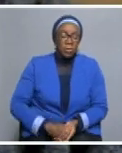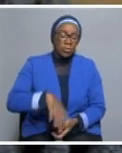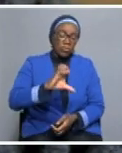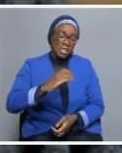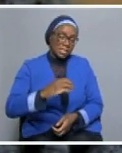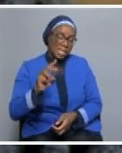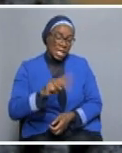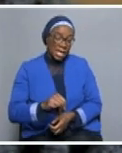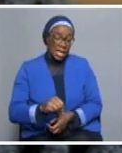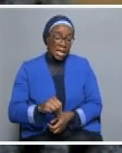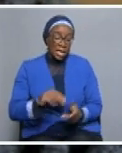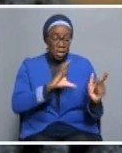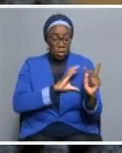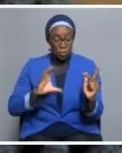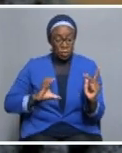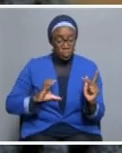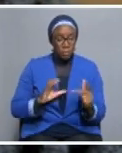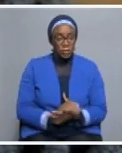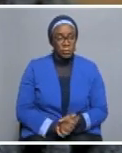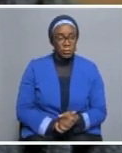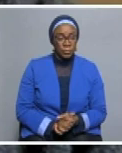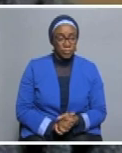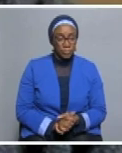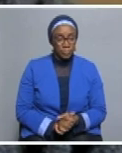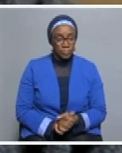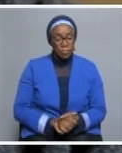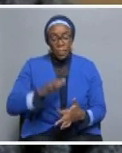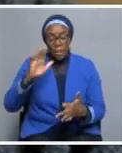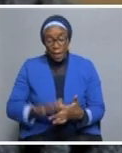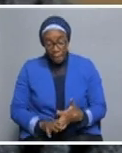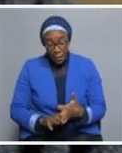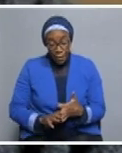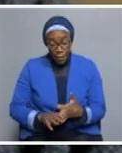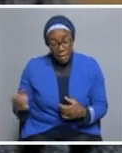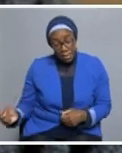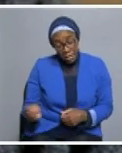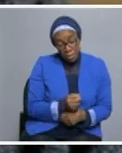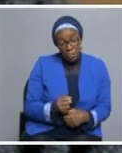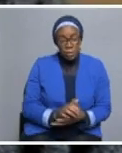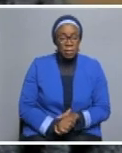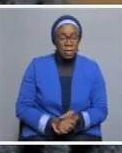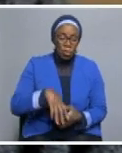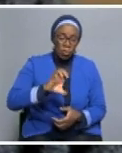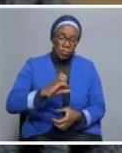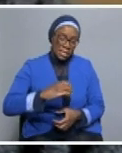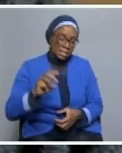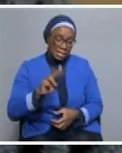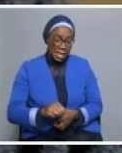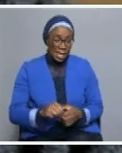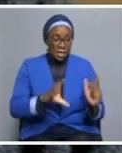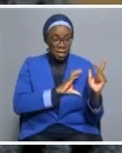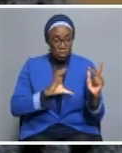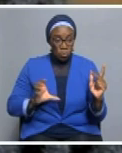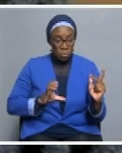Yes. In terms of the appointment of commissioners, the commissioners, if you want to apply, you must